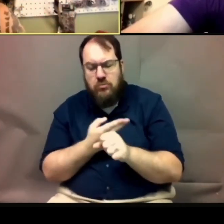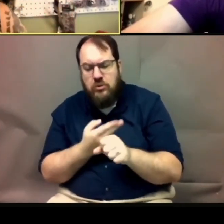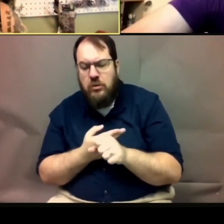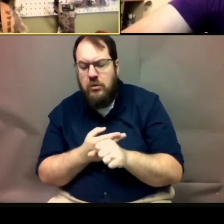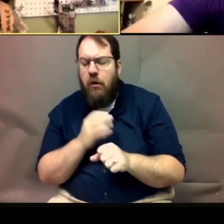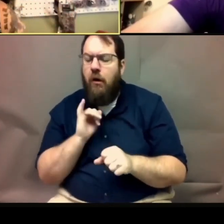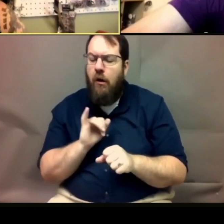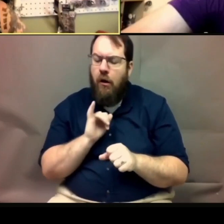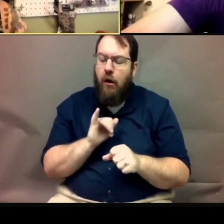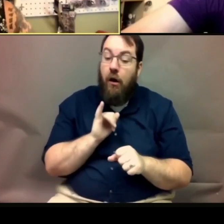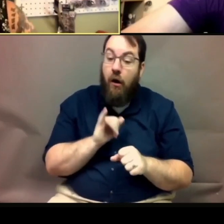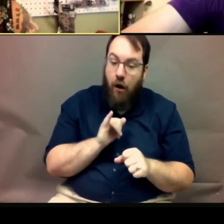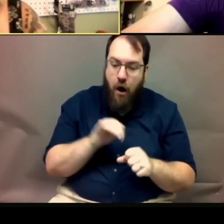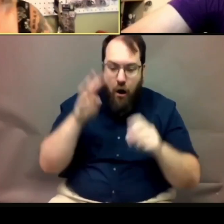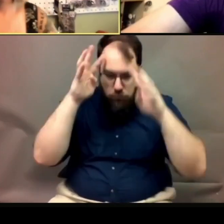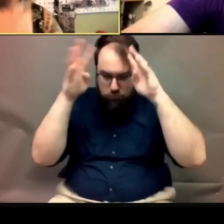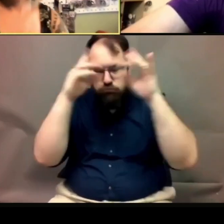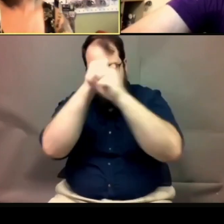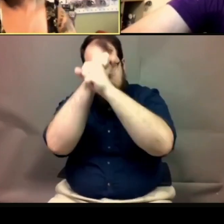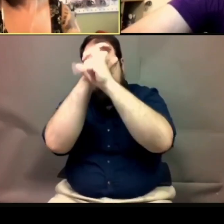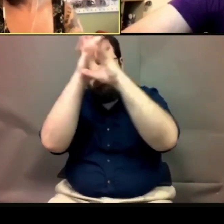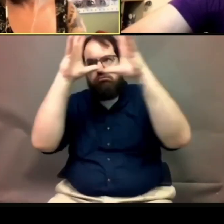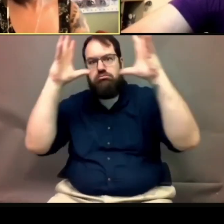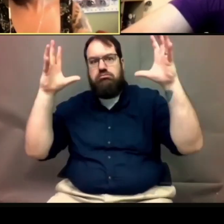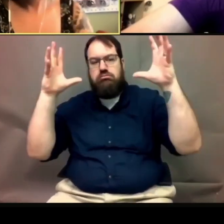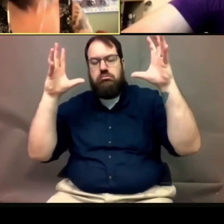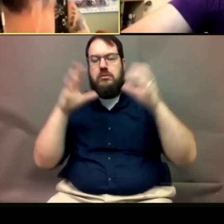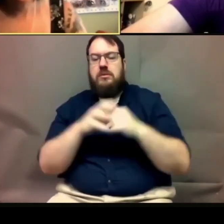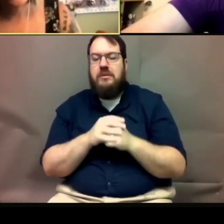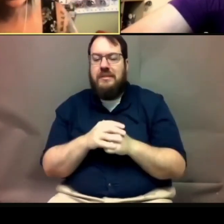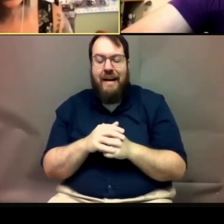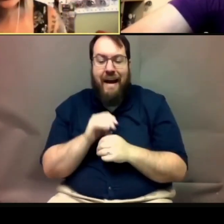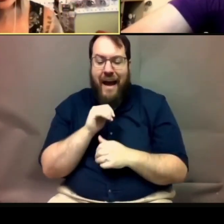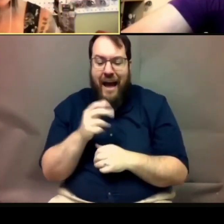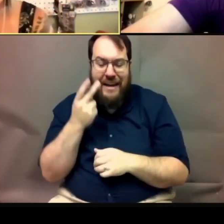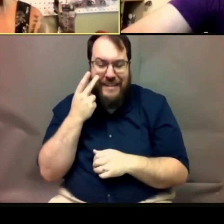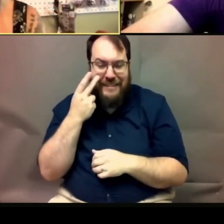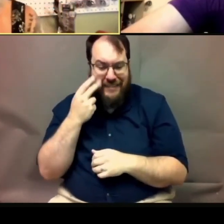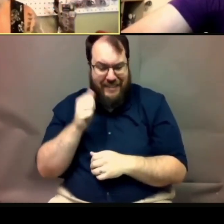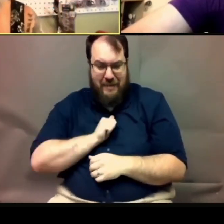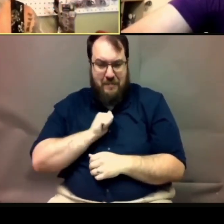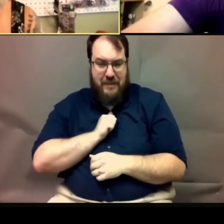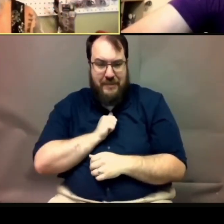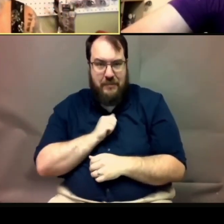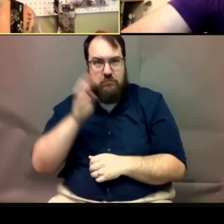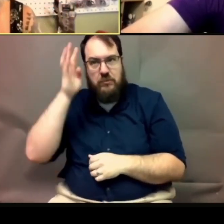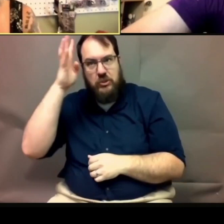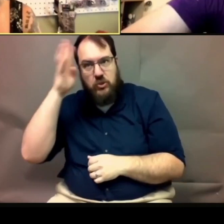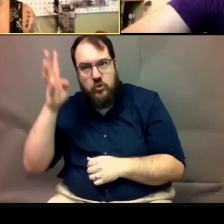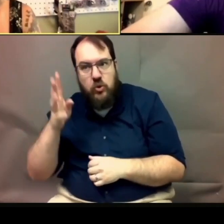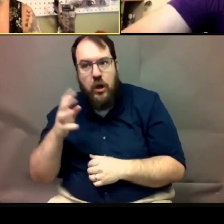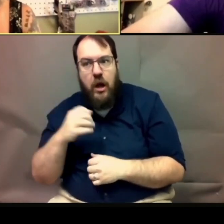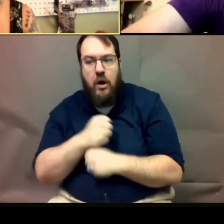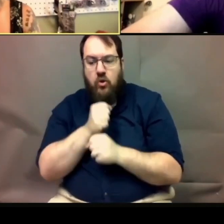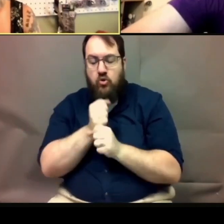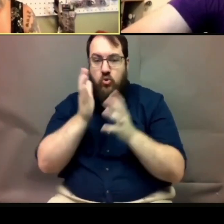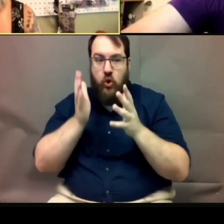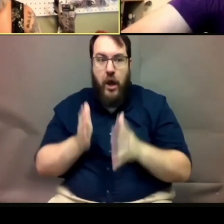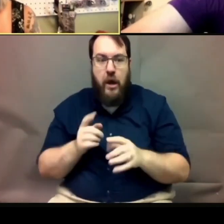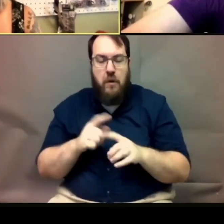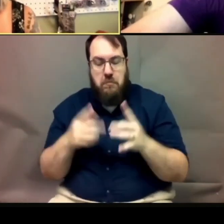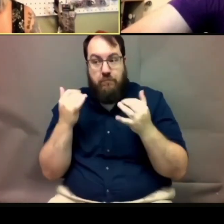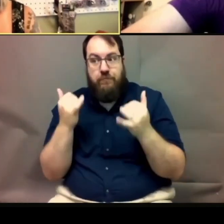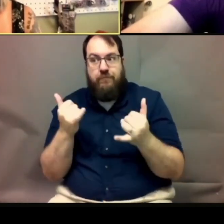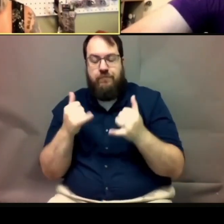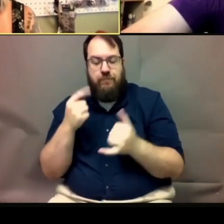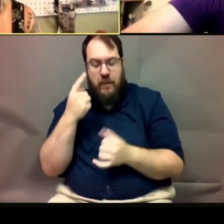that personally, I didn't really see myself as an inventor or someone that creates amazing things. And now I look